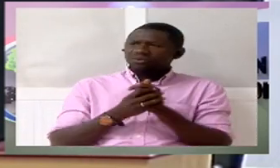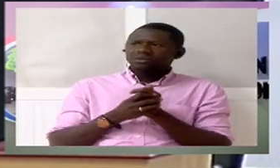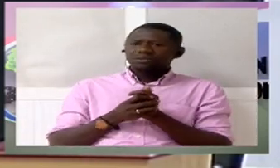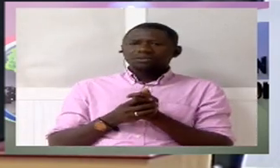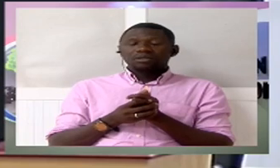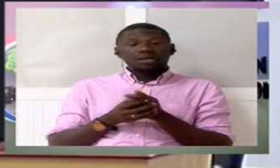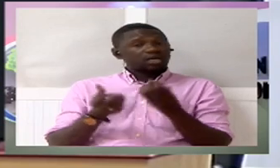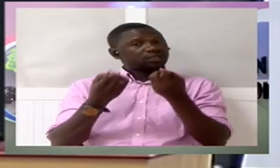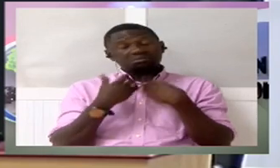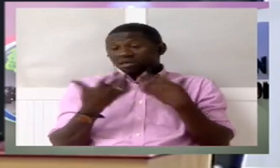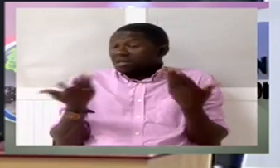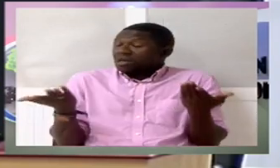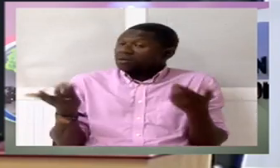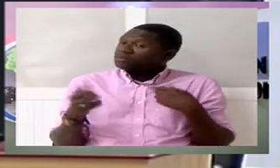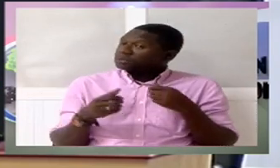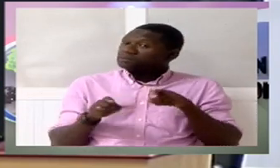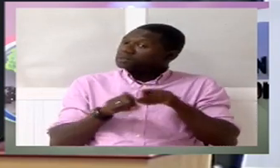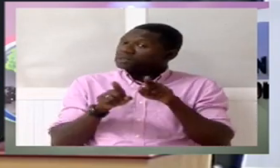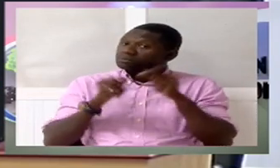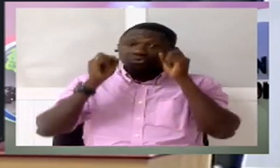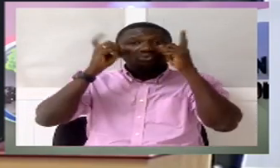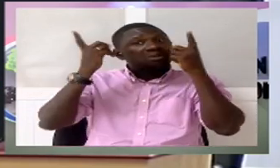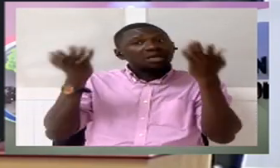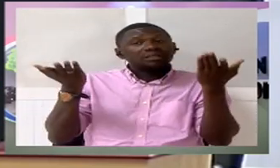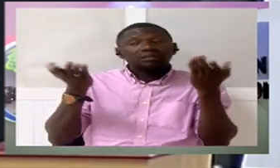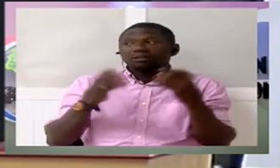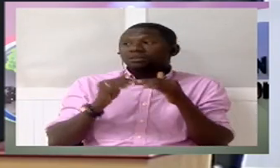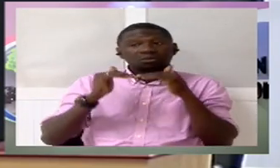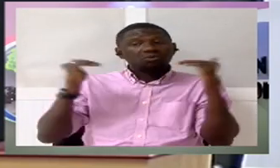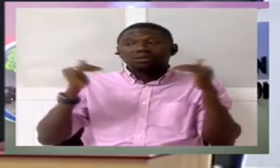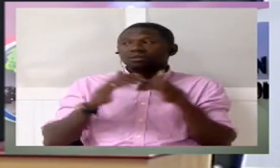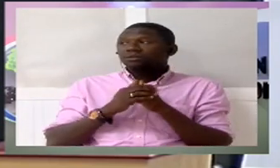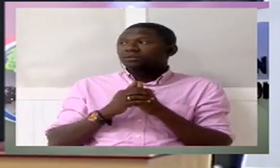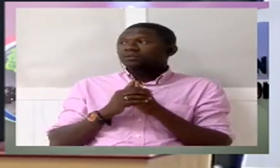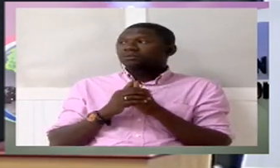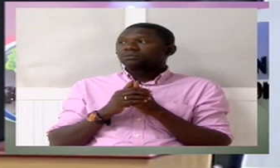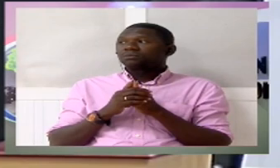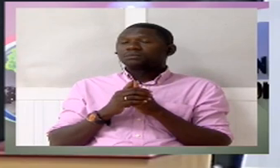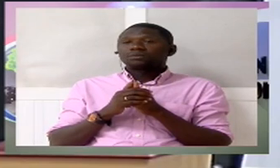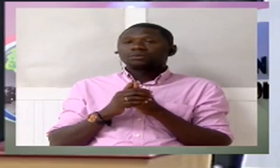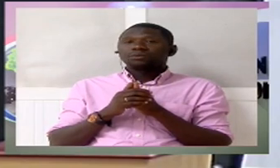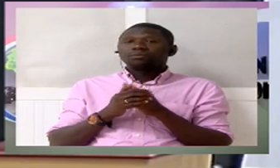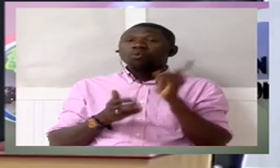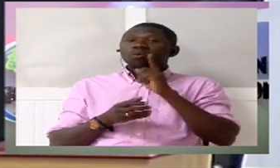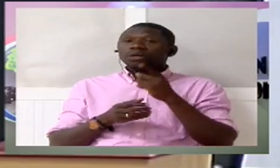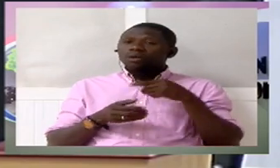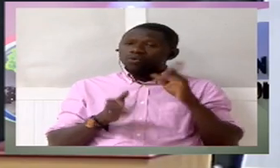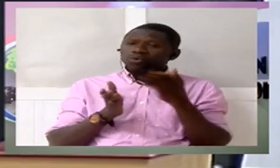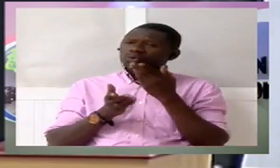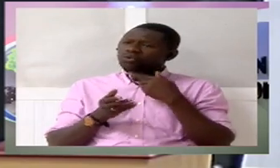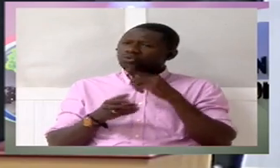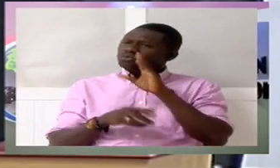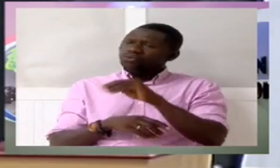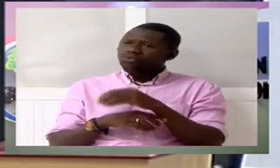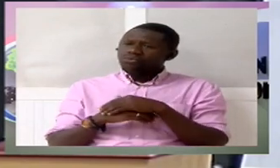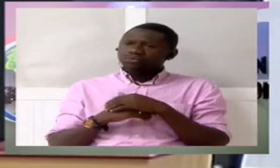And the person said to me, I'm also surprised equally. But what are we going to